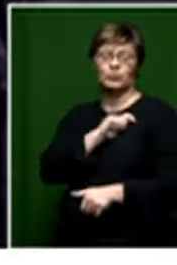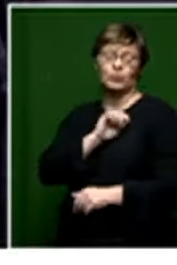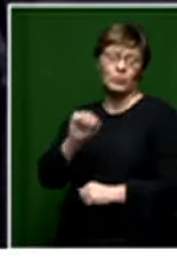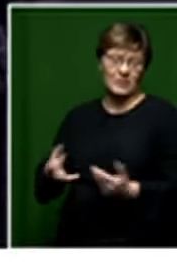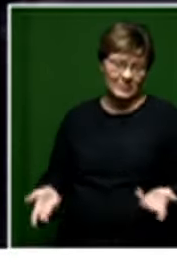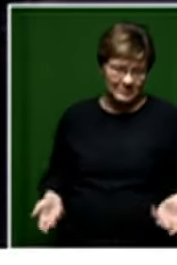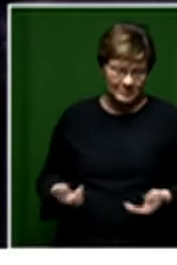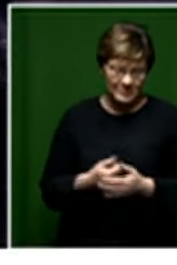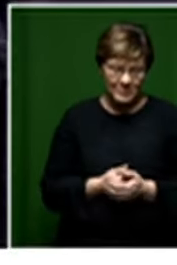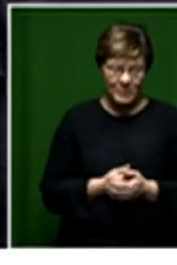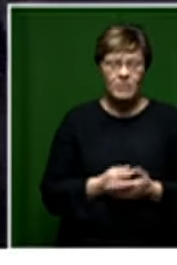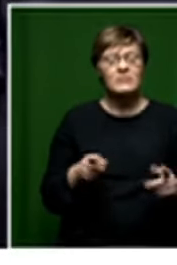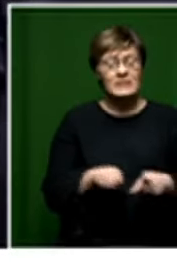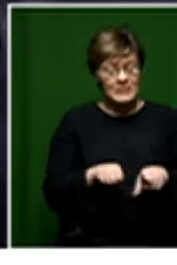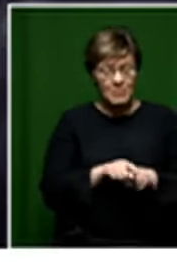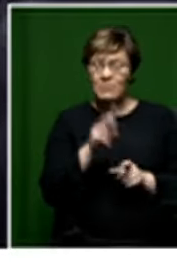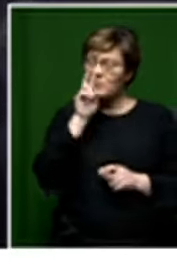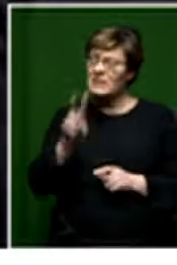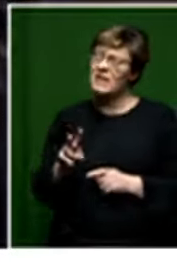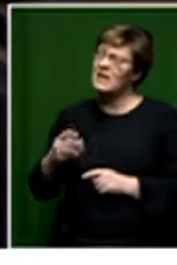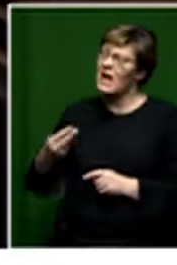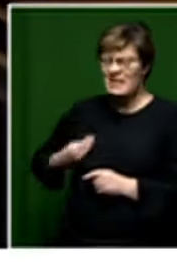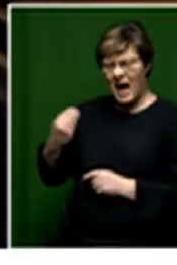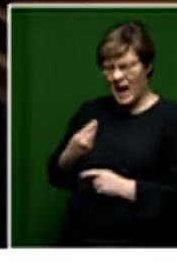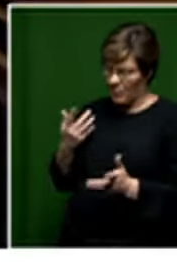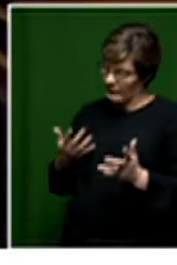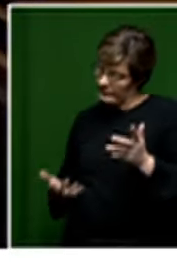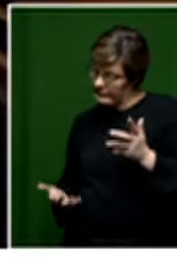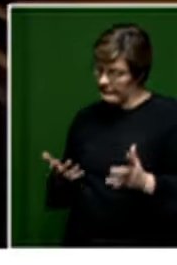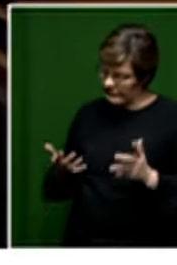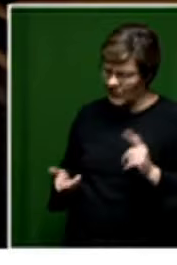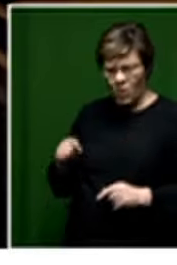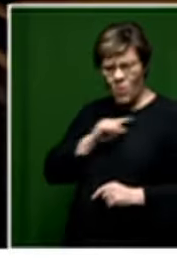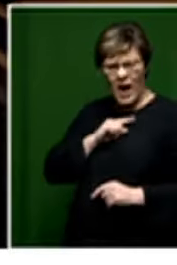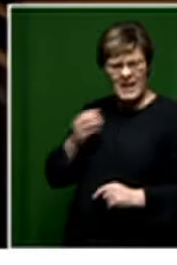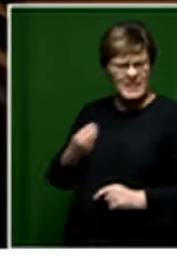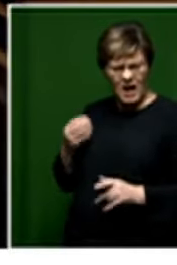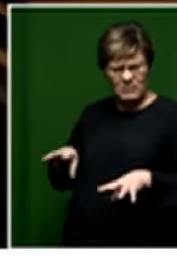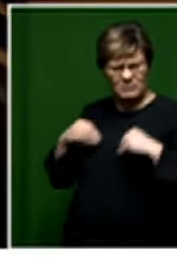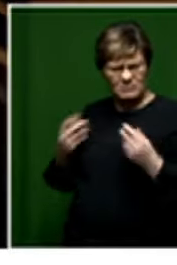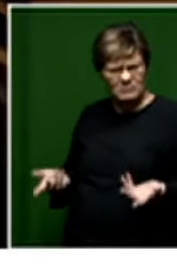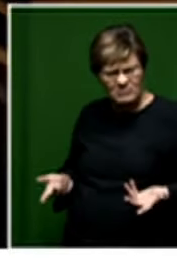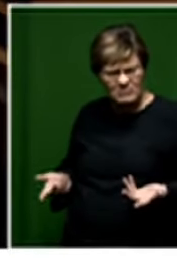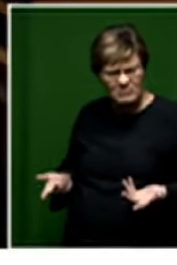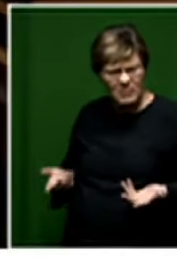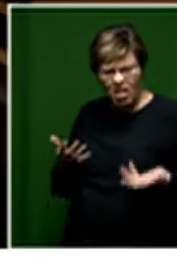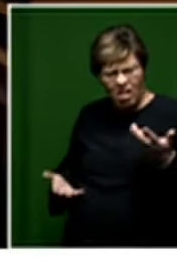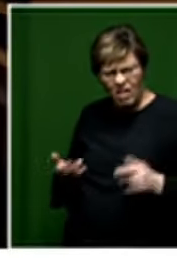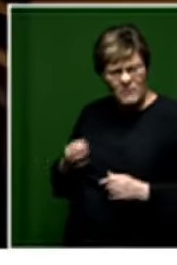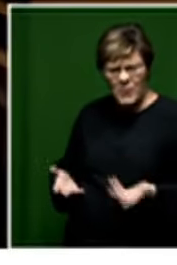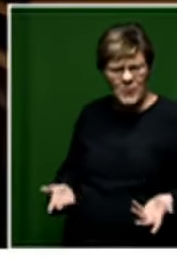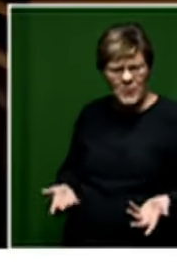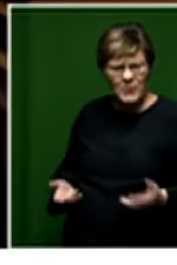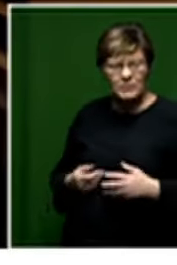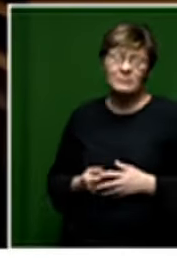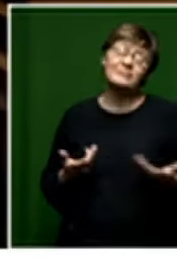We also see that younger people are seemingly slightly more hesitant. What are the reasons for that? Well, we've